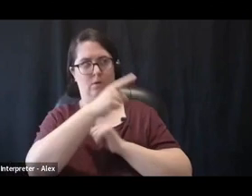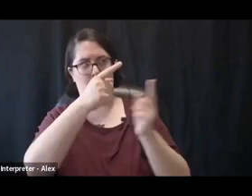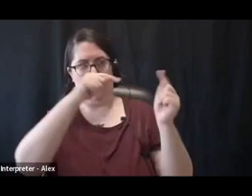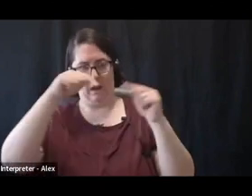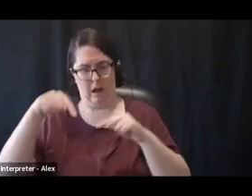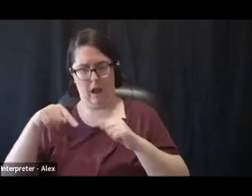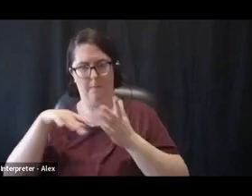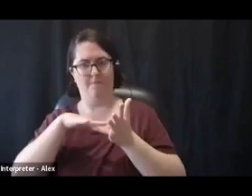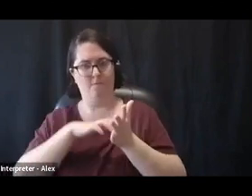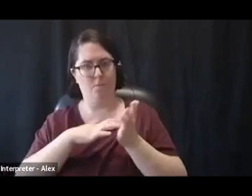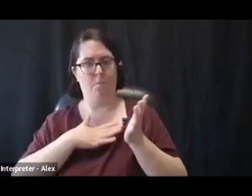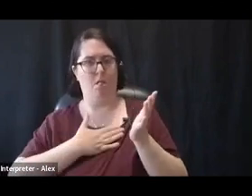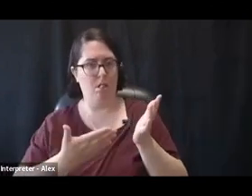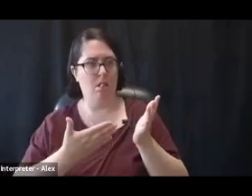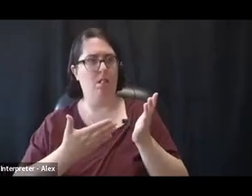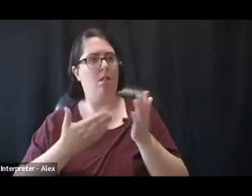make artwork,